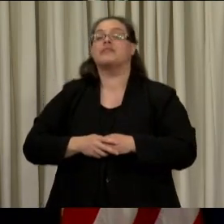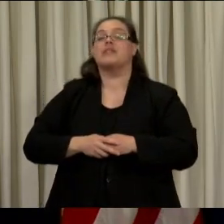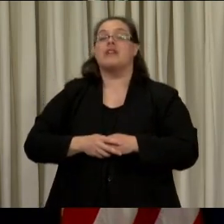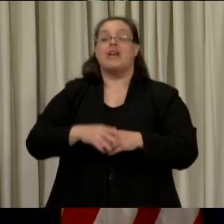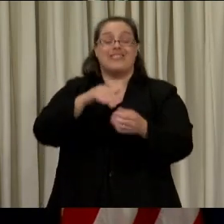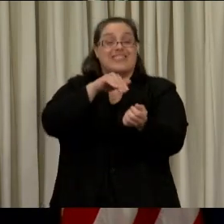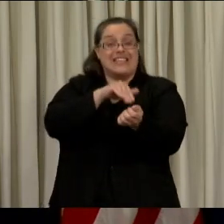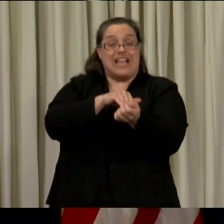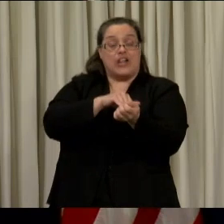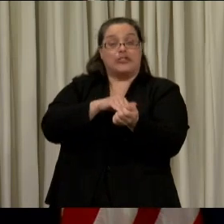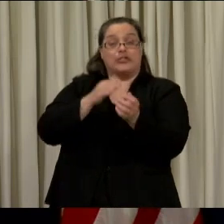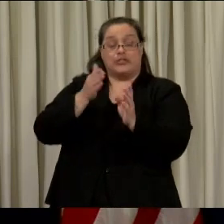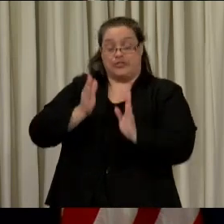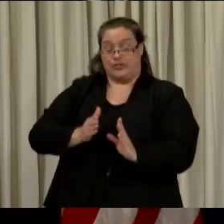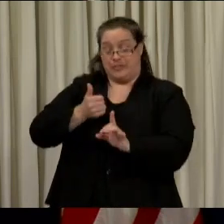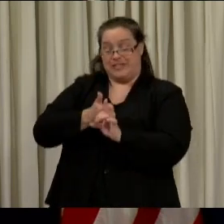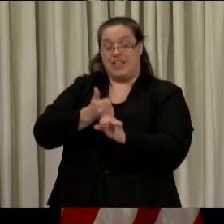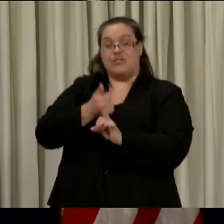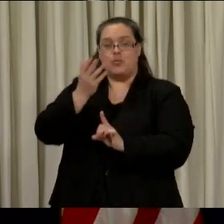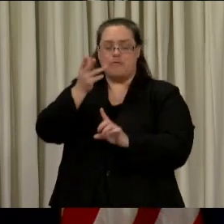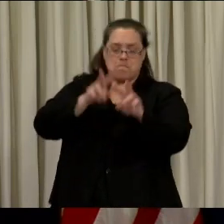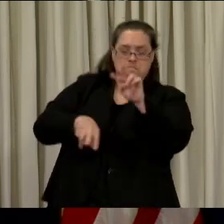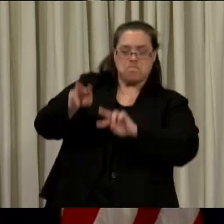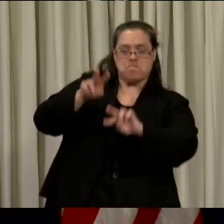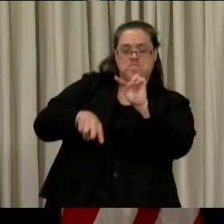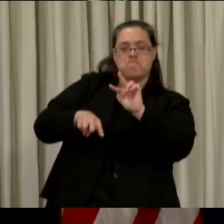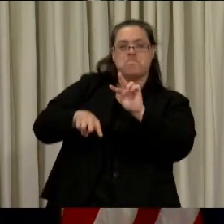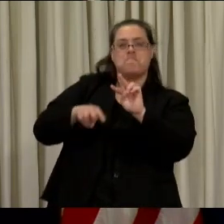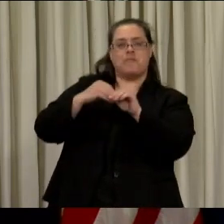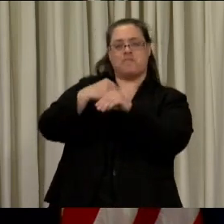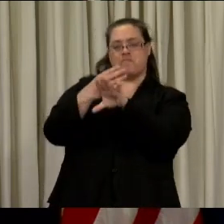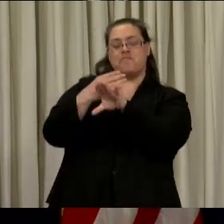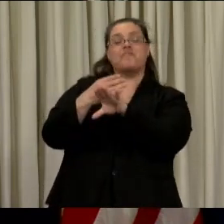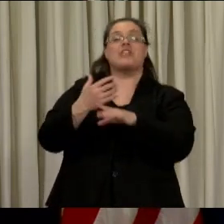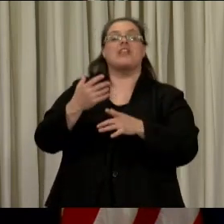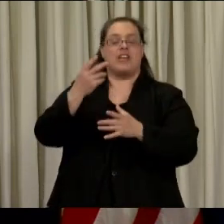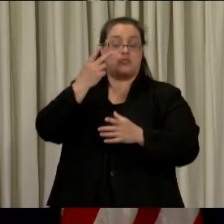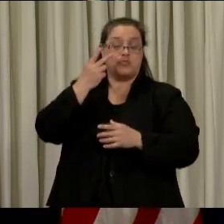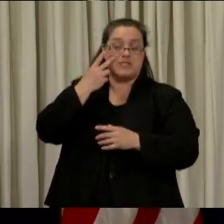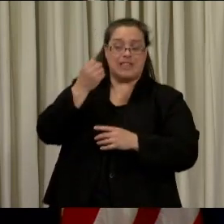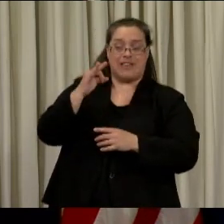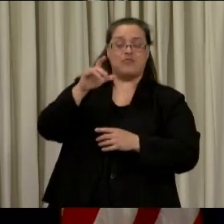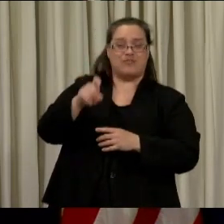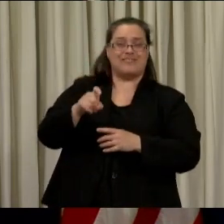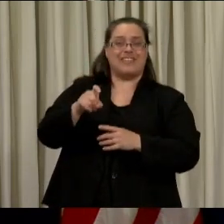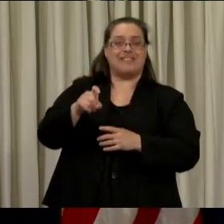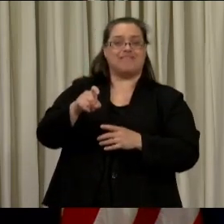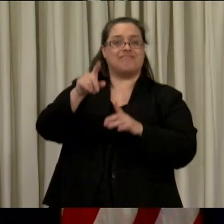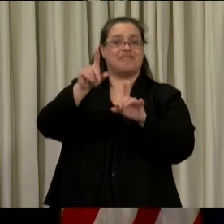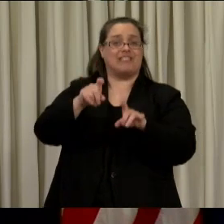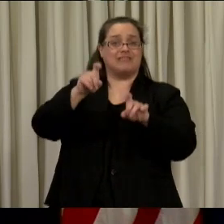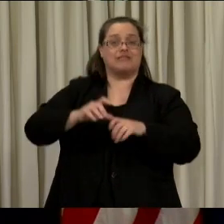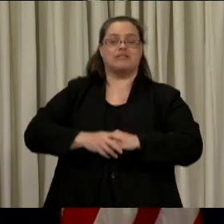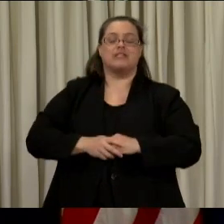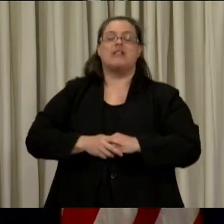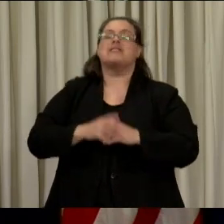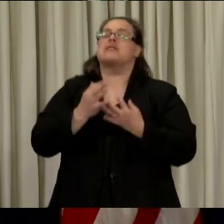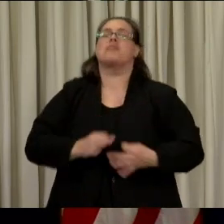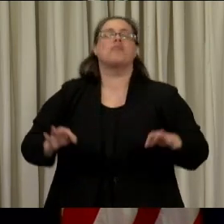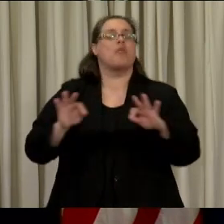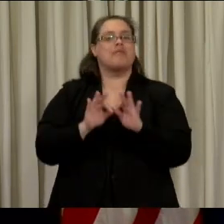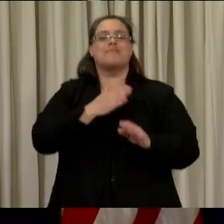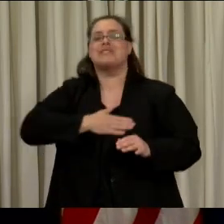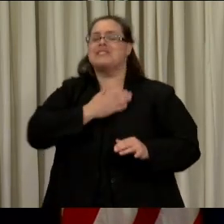your symptoms and make a referral as needed. This is critical. Please do not go to your local emergency